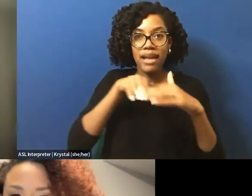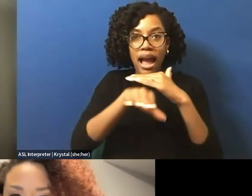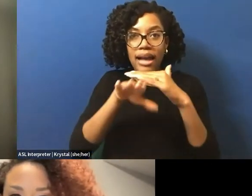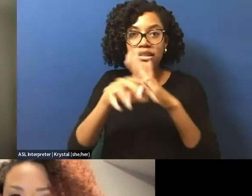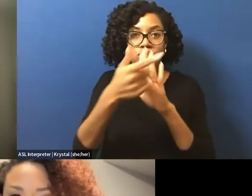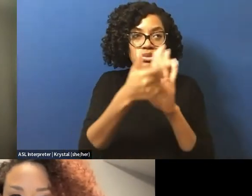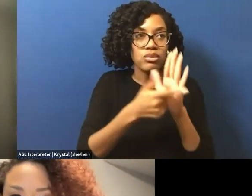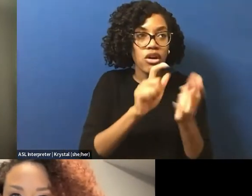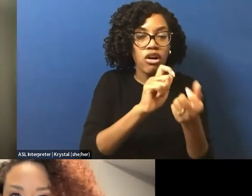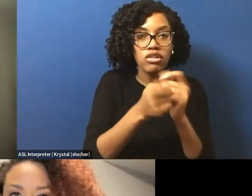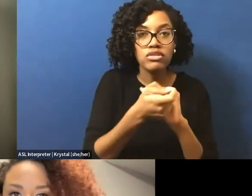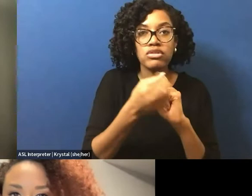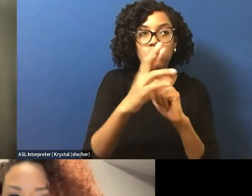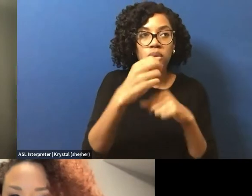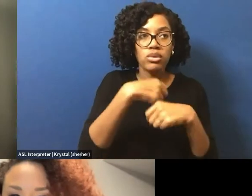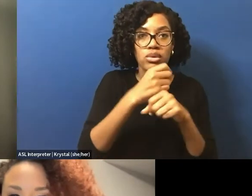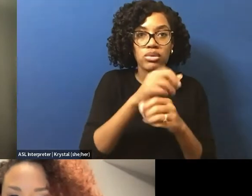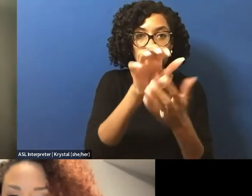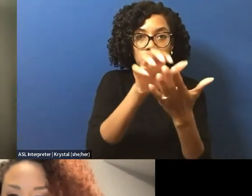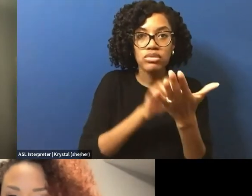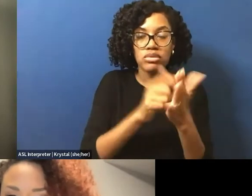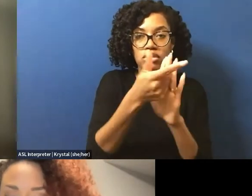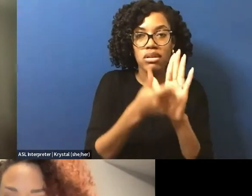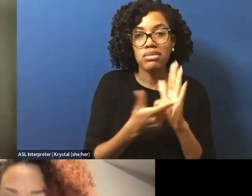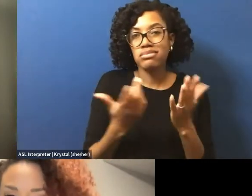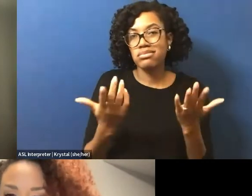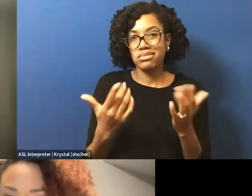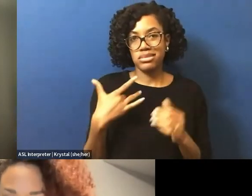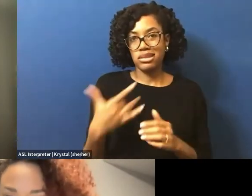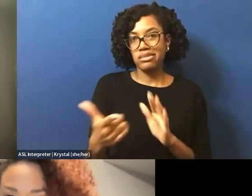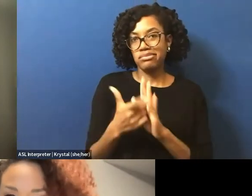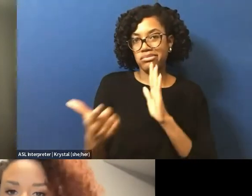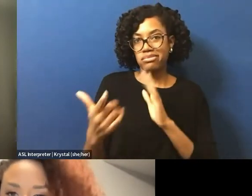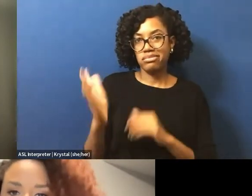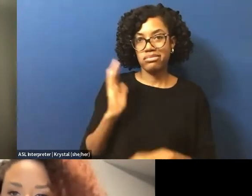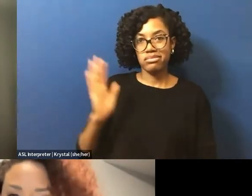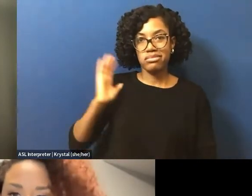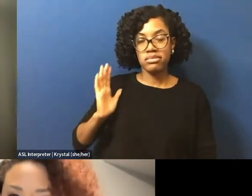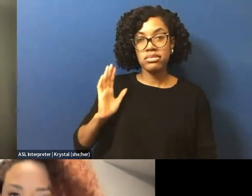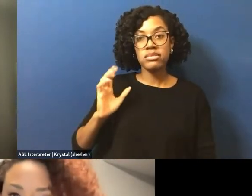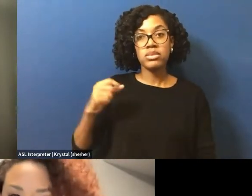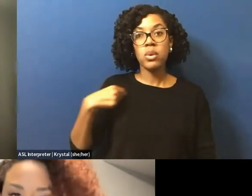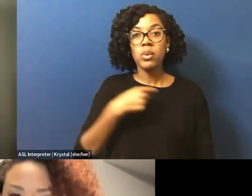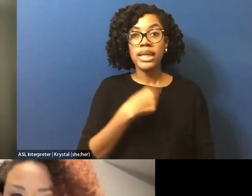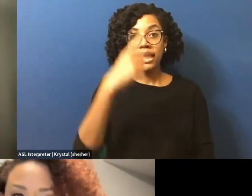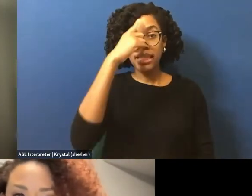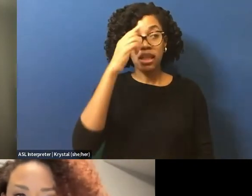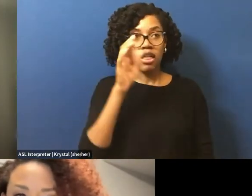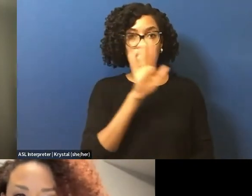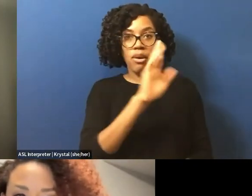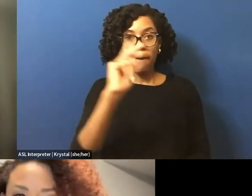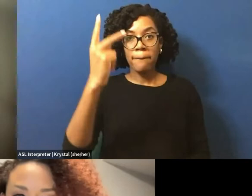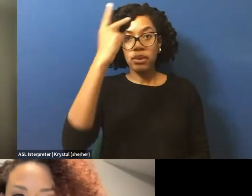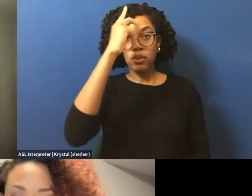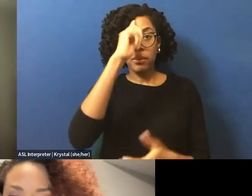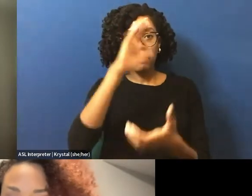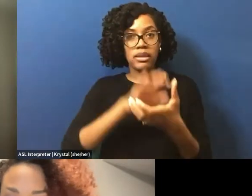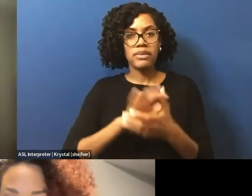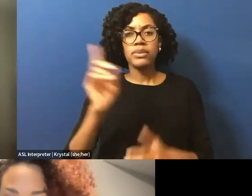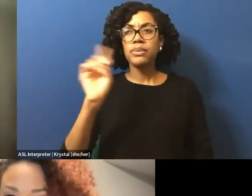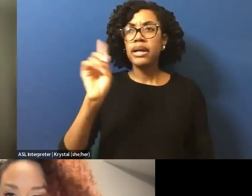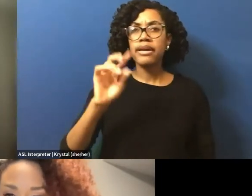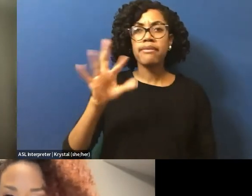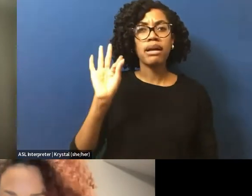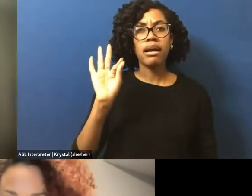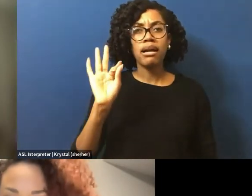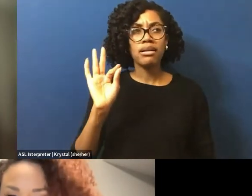can start to be a little bit difficult to kind of find what we might think of as evidence of Black women's political thought. But it also opens up our minds